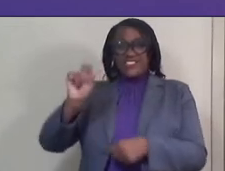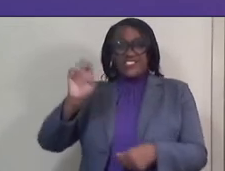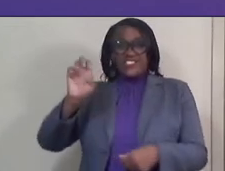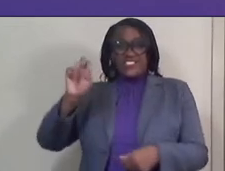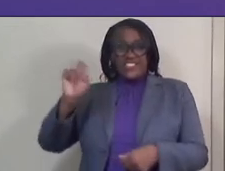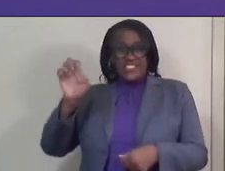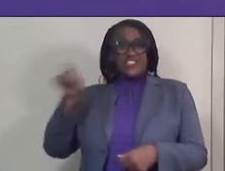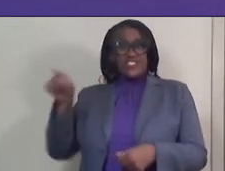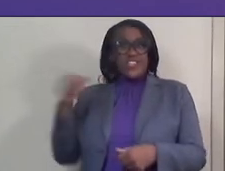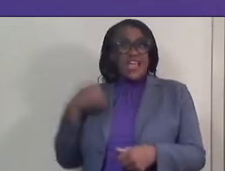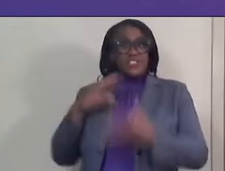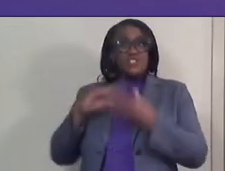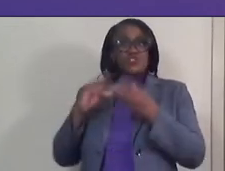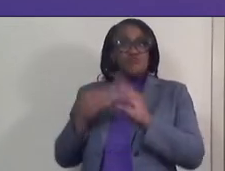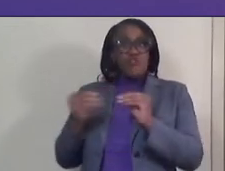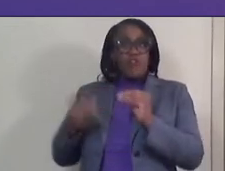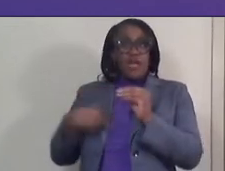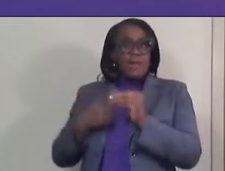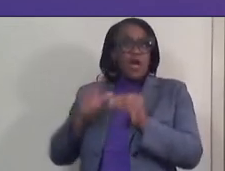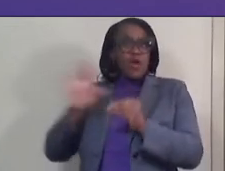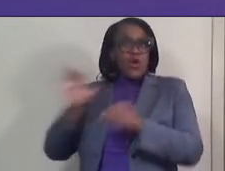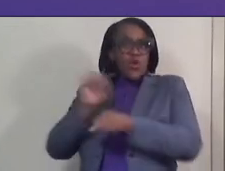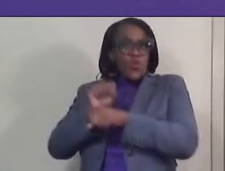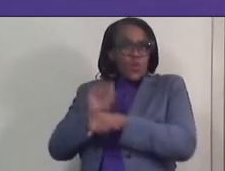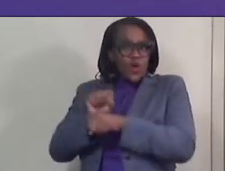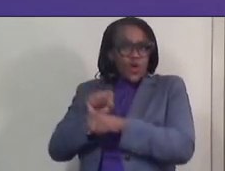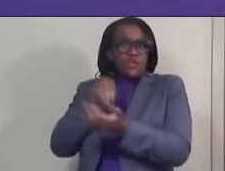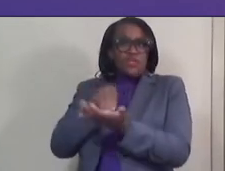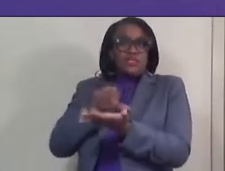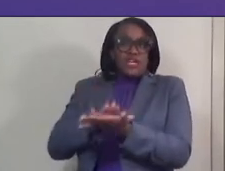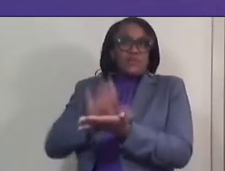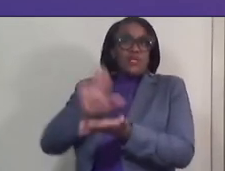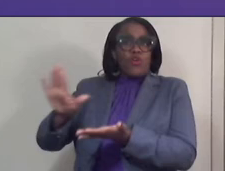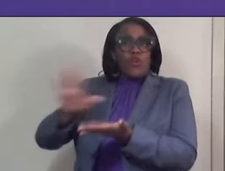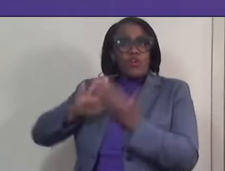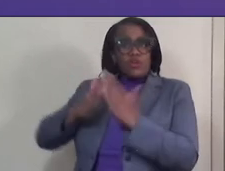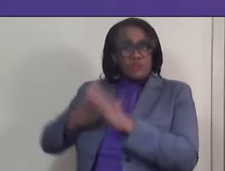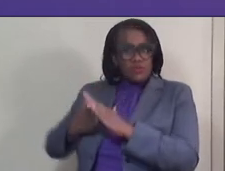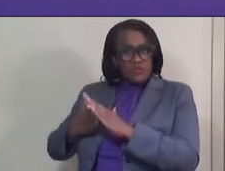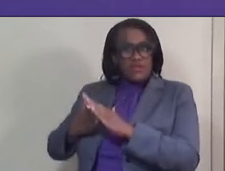she has to tell about her work documenting her own community